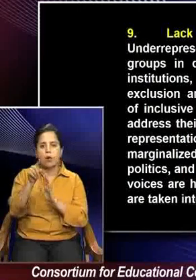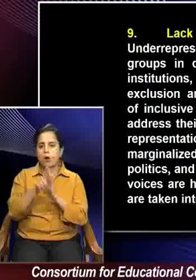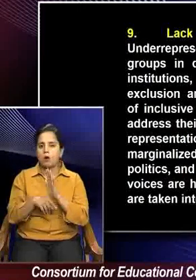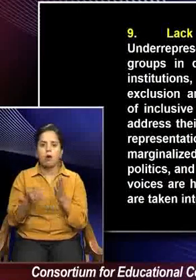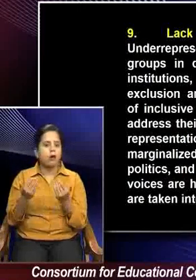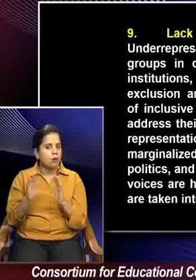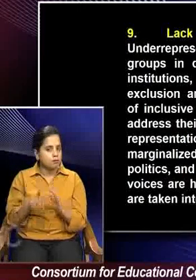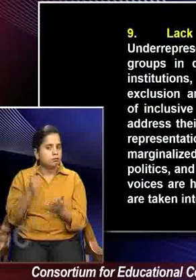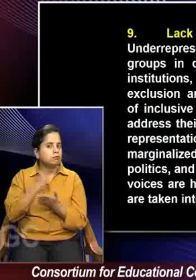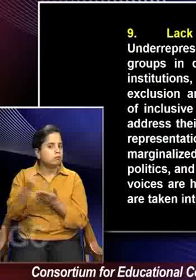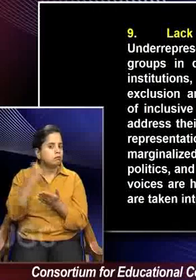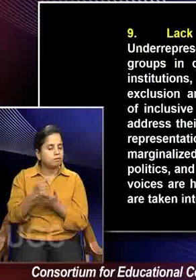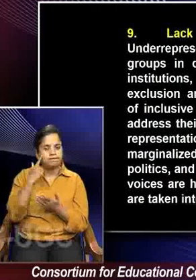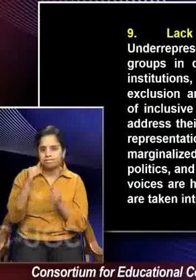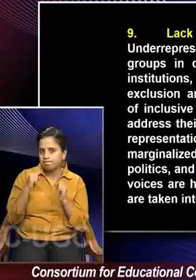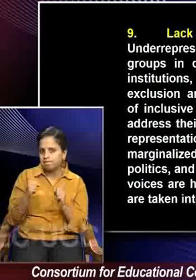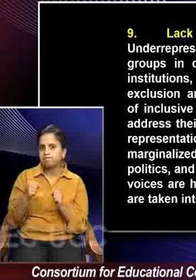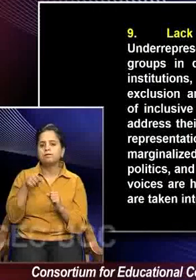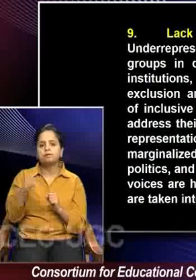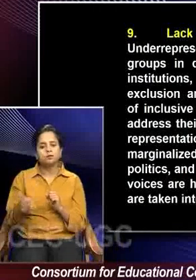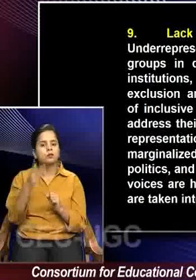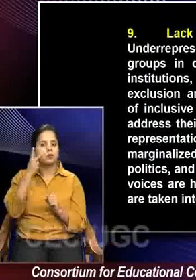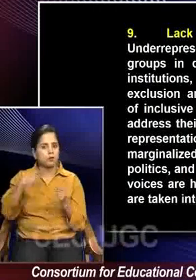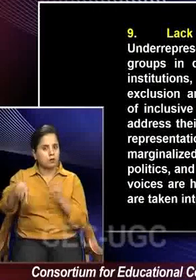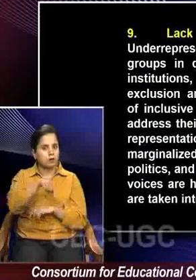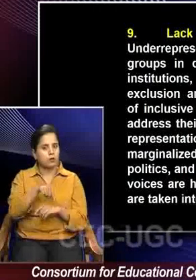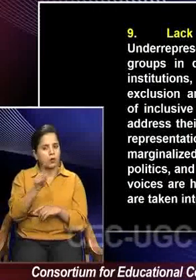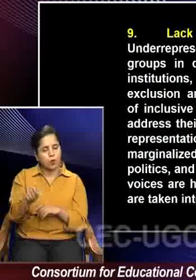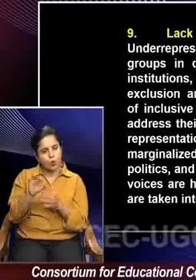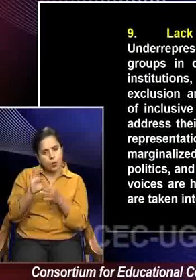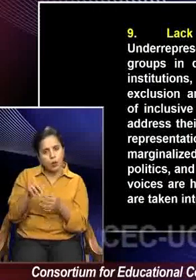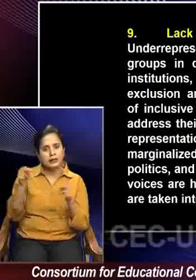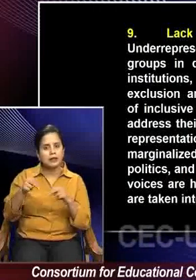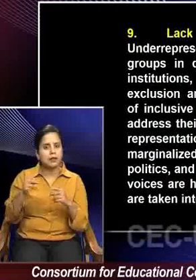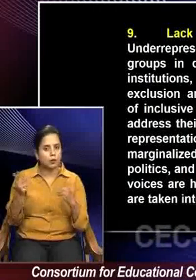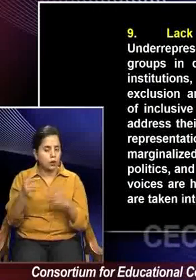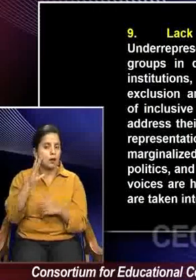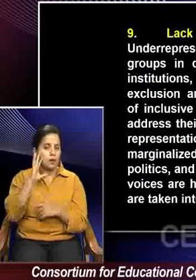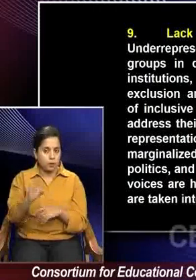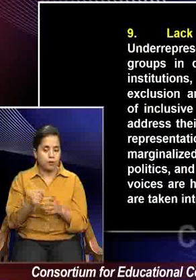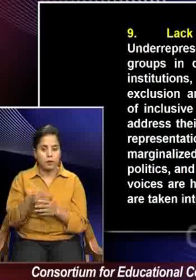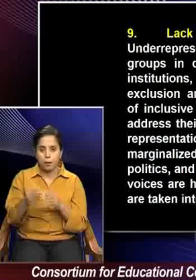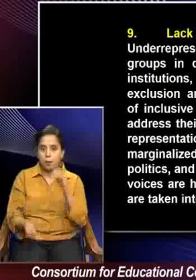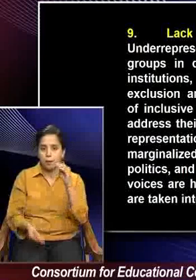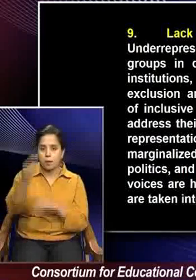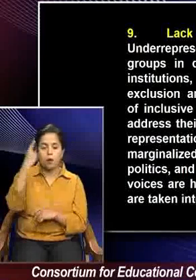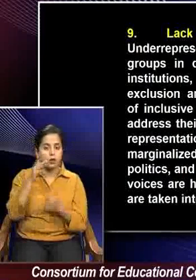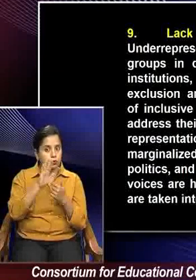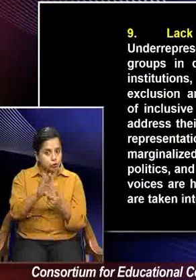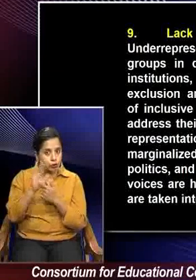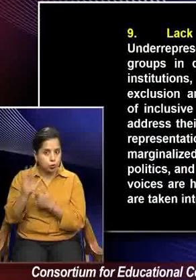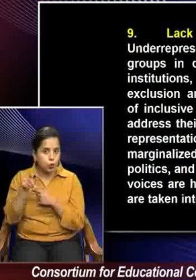and practices that address their specific needs. Increasing representation